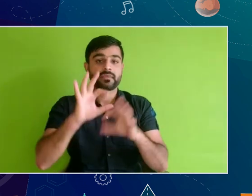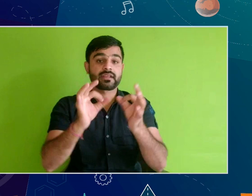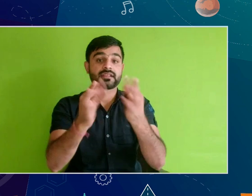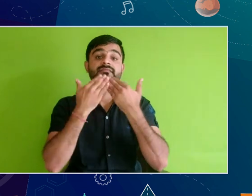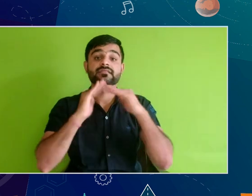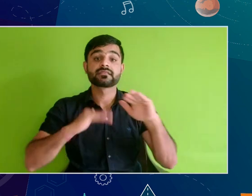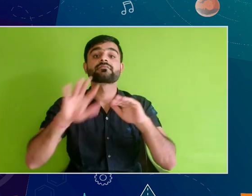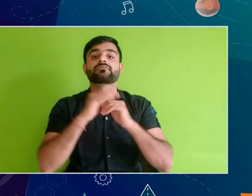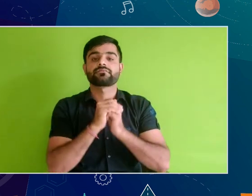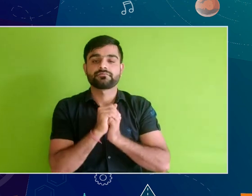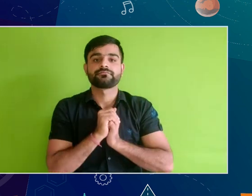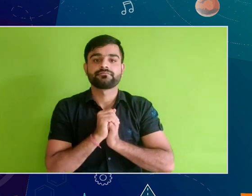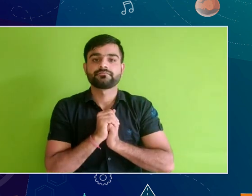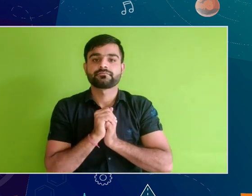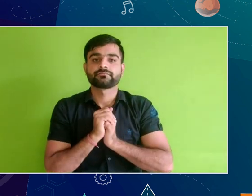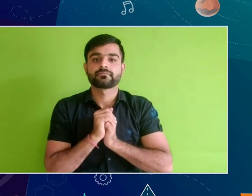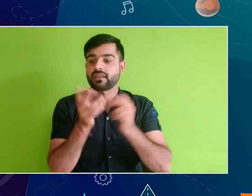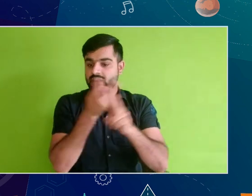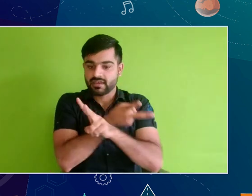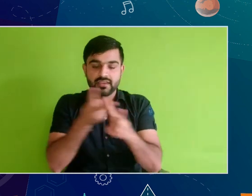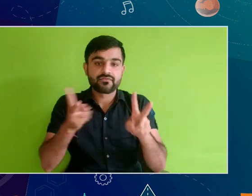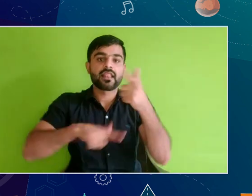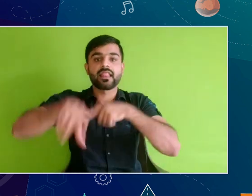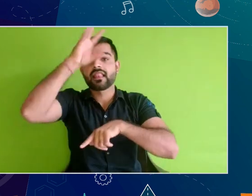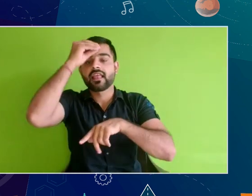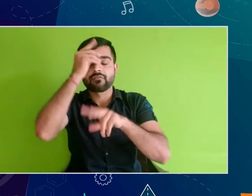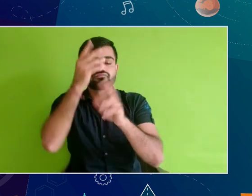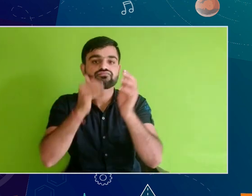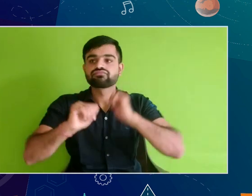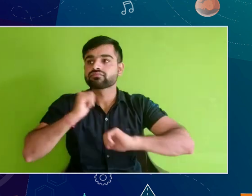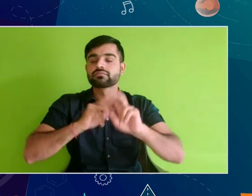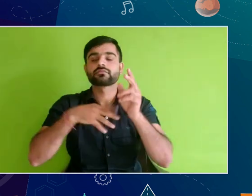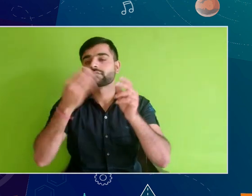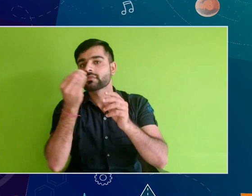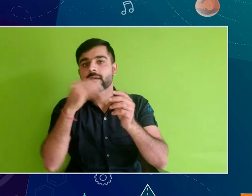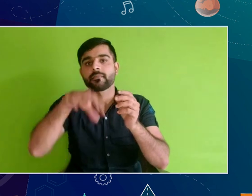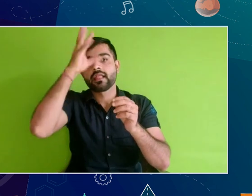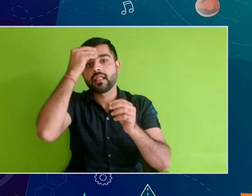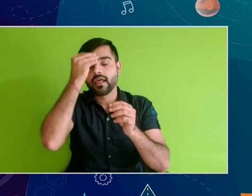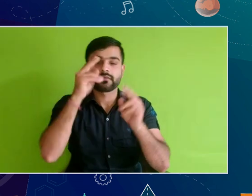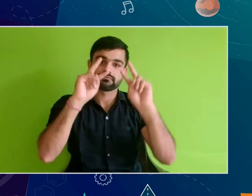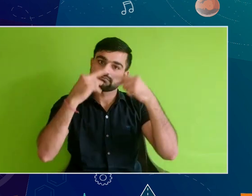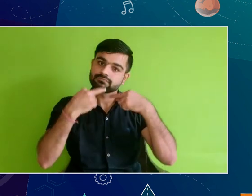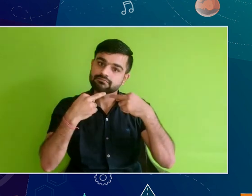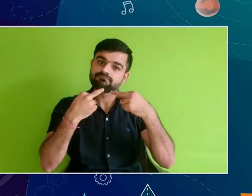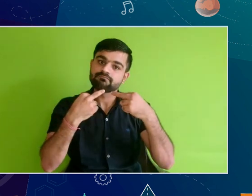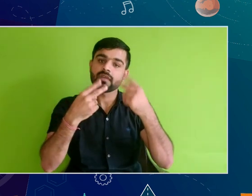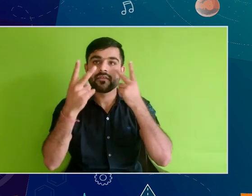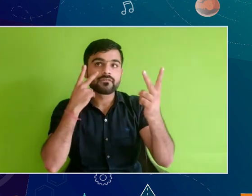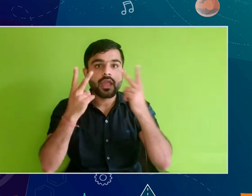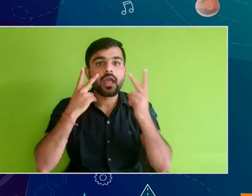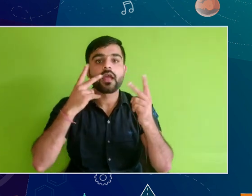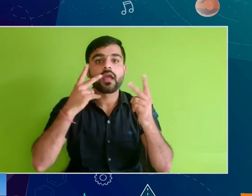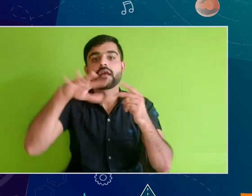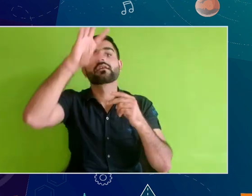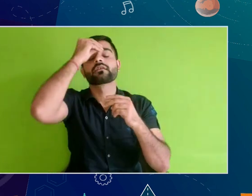are different in their learning styles. Like, some learn by just watching, they are visual learners. Some